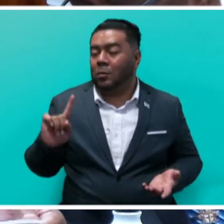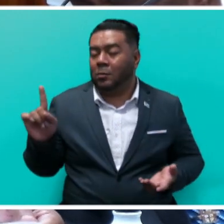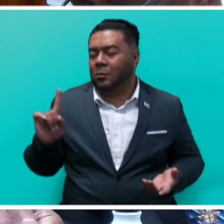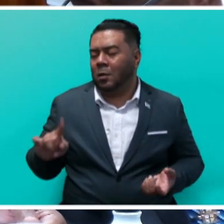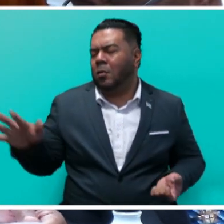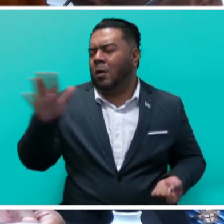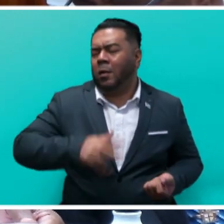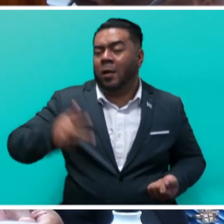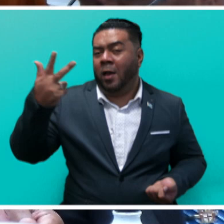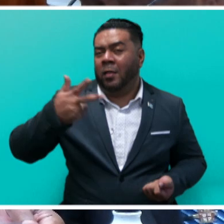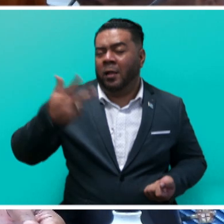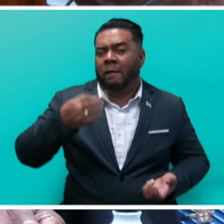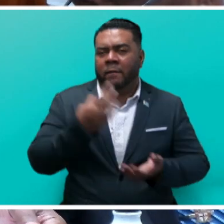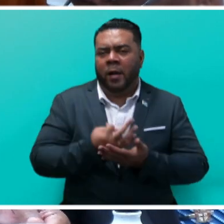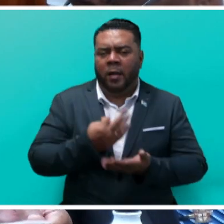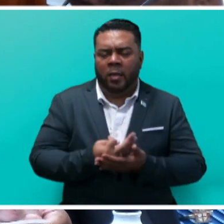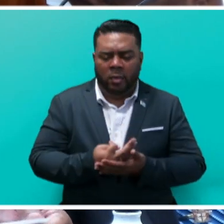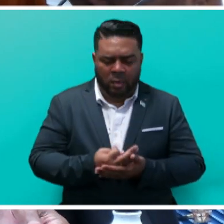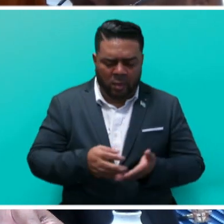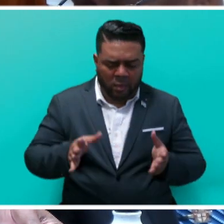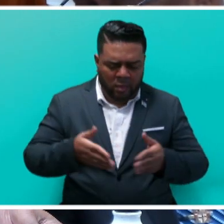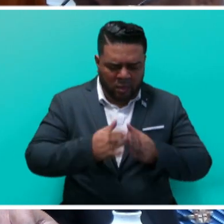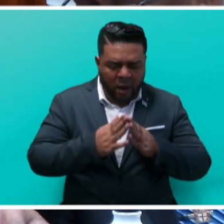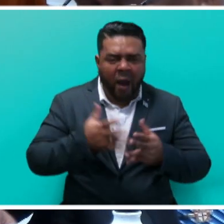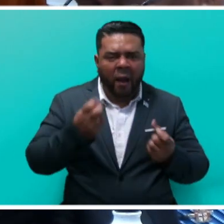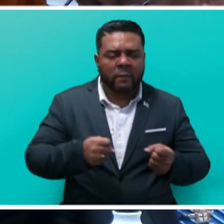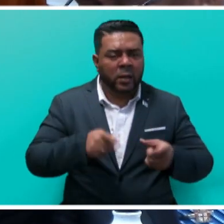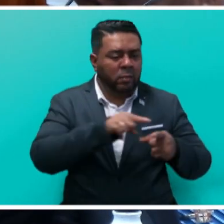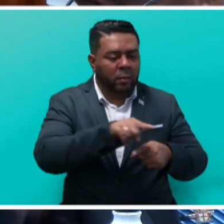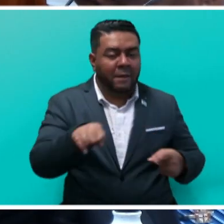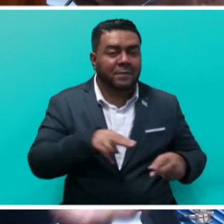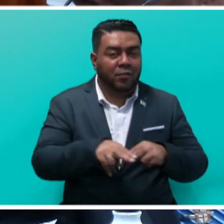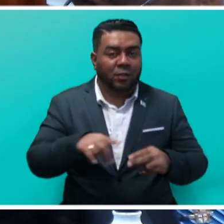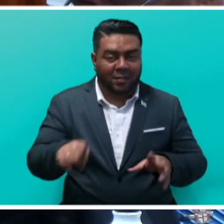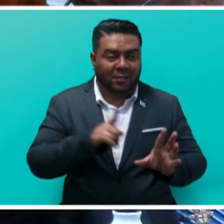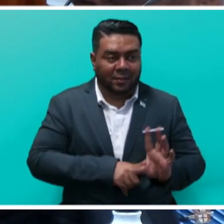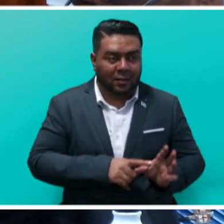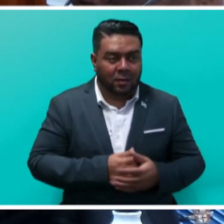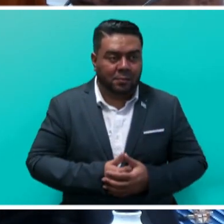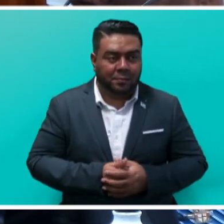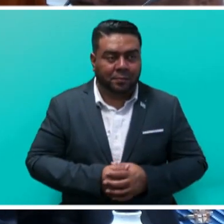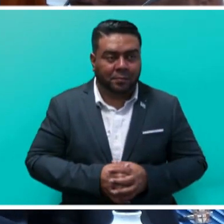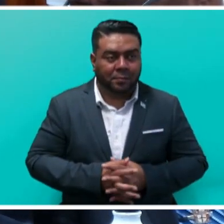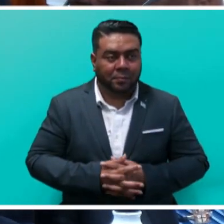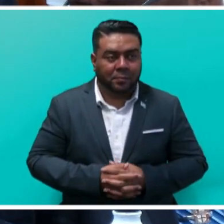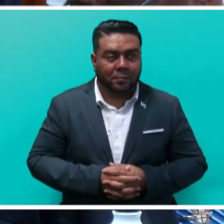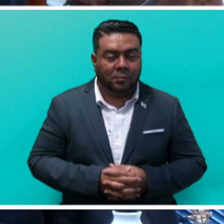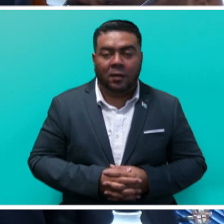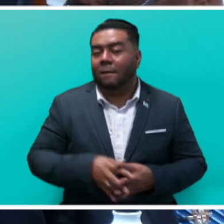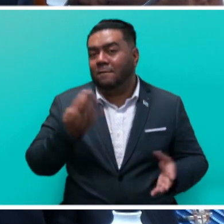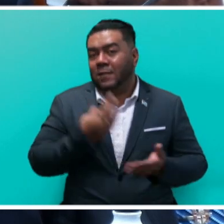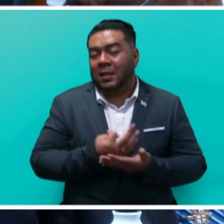around 18 finance promotion workshops have been conducted across Fiji this year with banks, credit institutions,